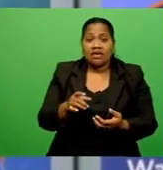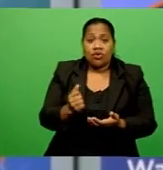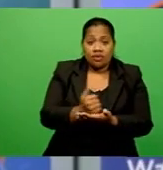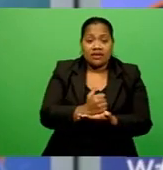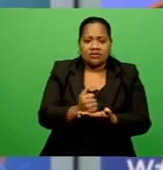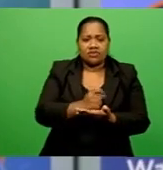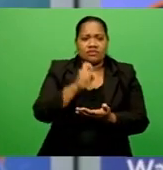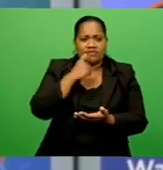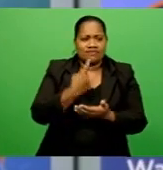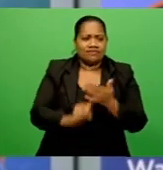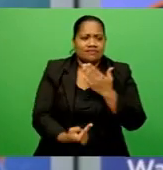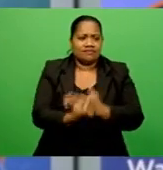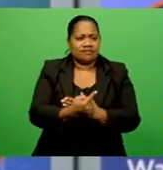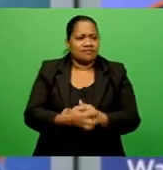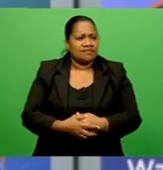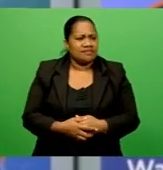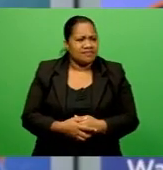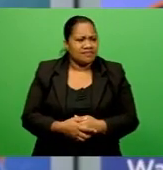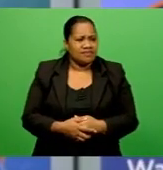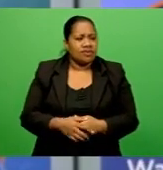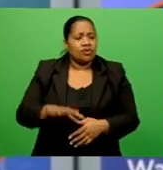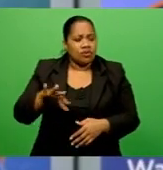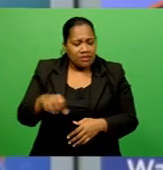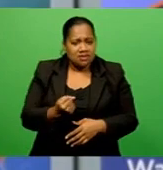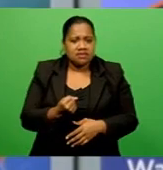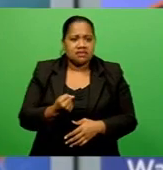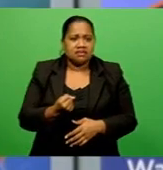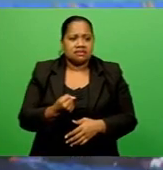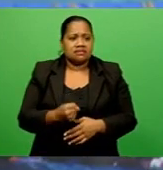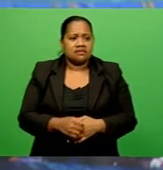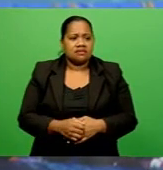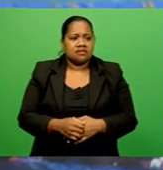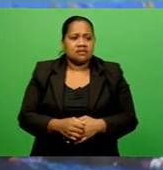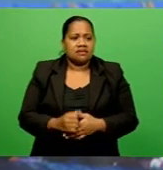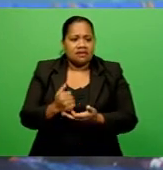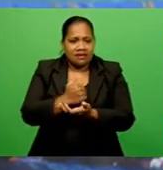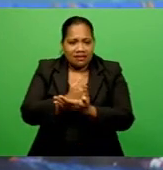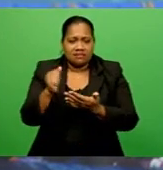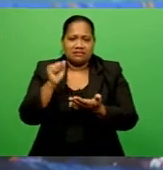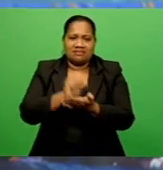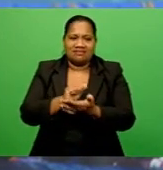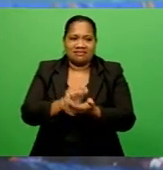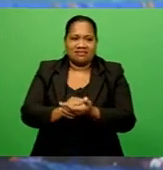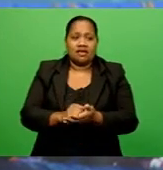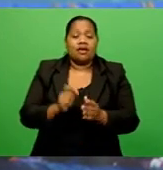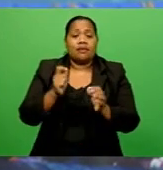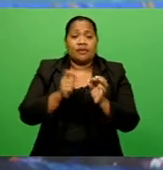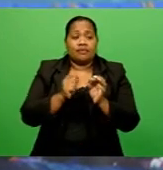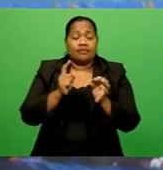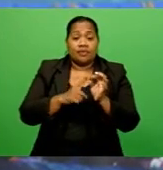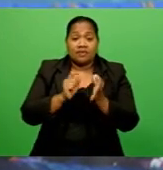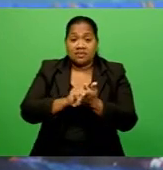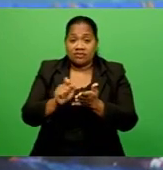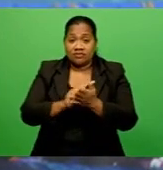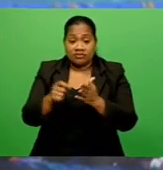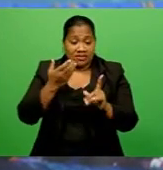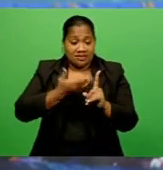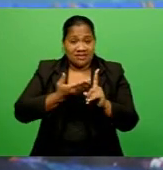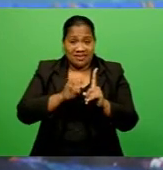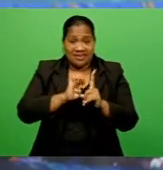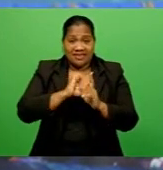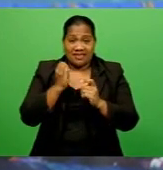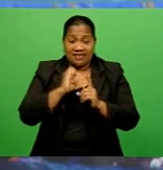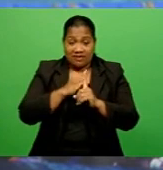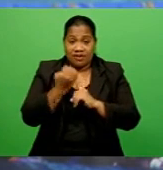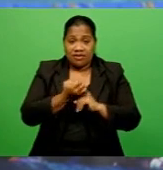speak into the economy of a nation. You must be swift to act. Permanent Secretary for Environment Joshua Wycliffe says the trade should